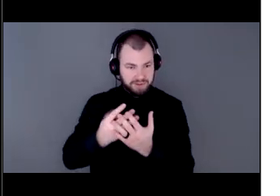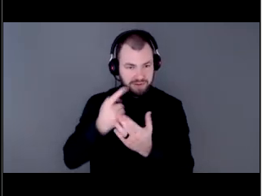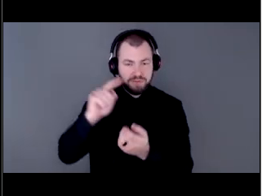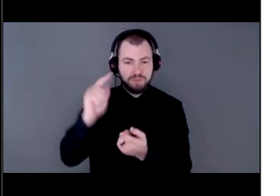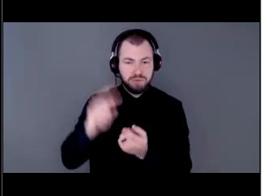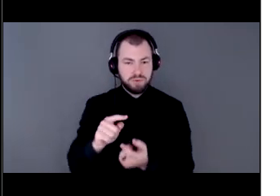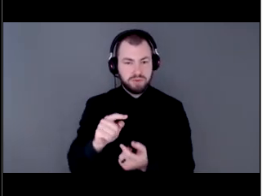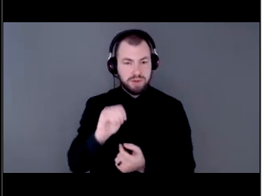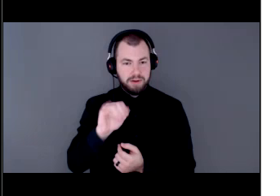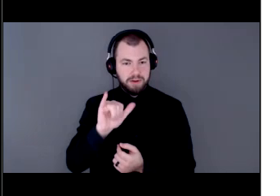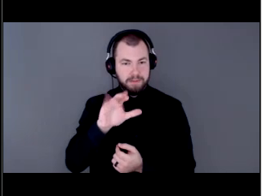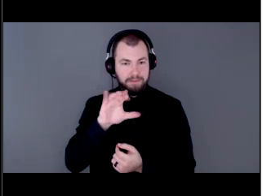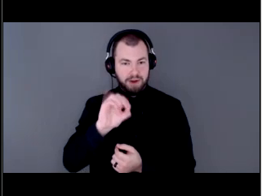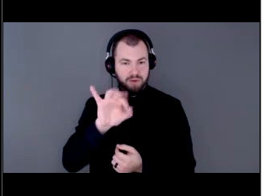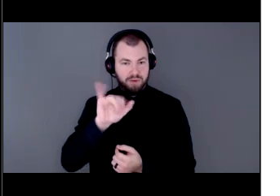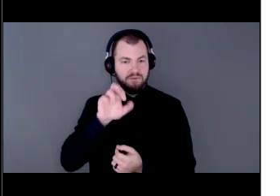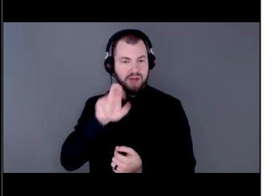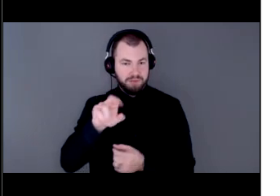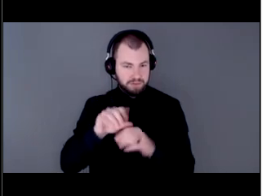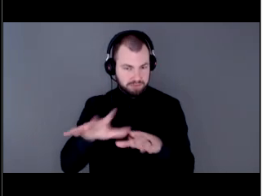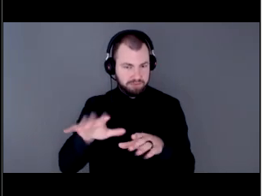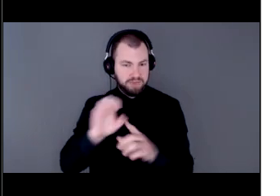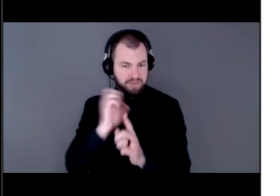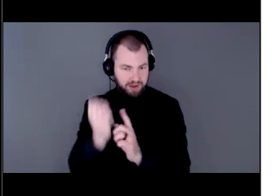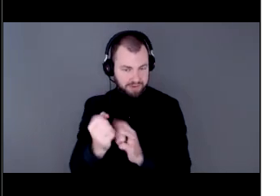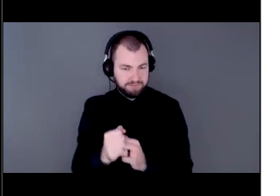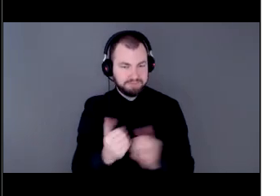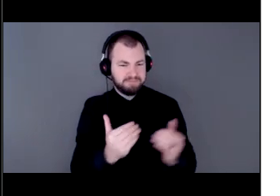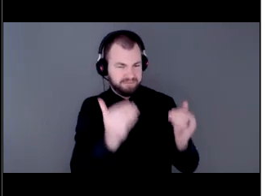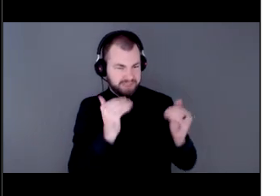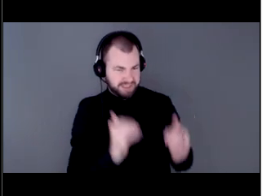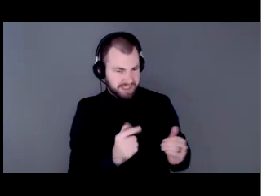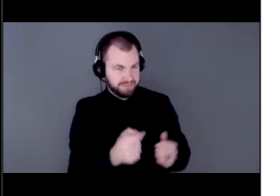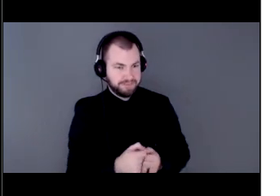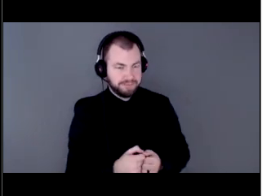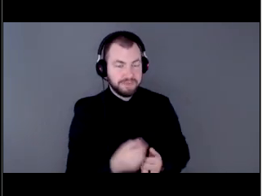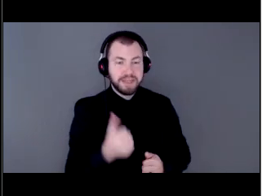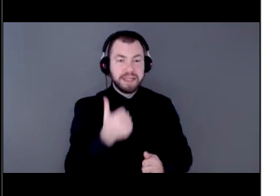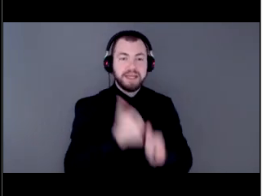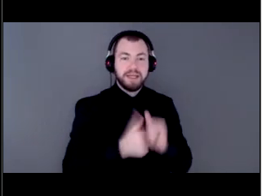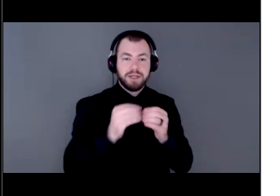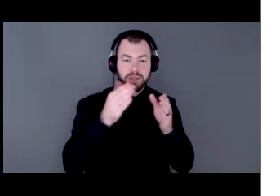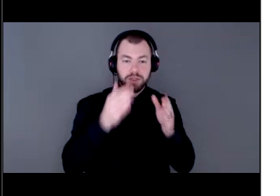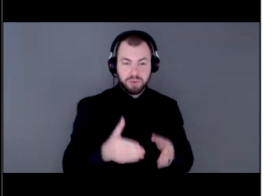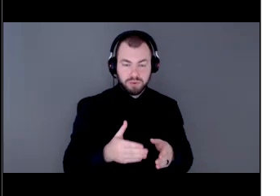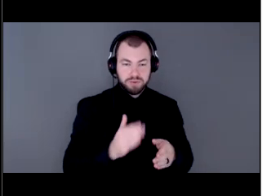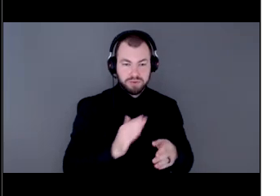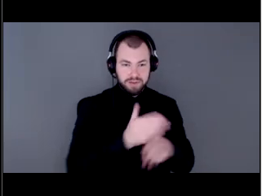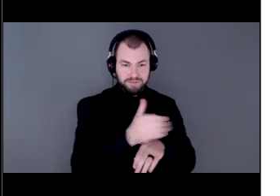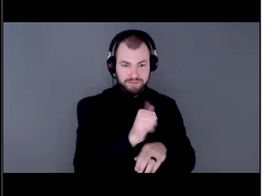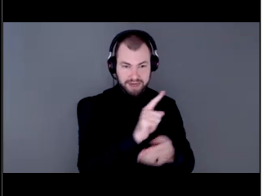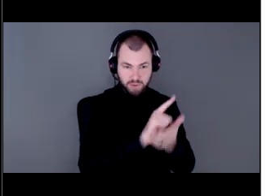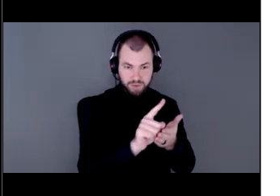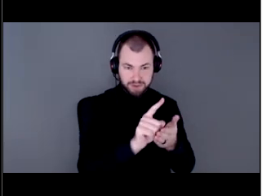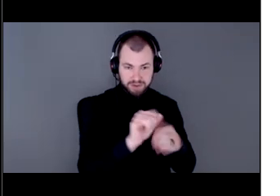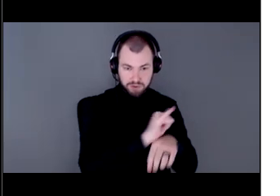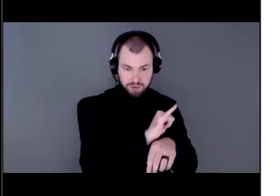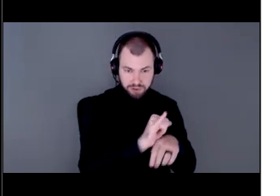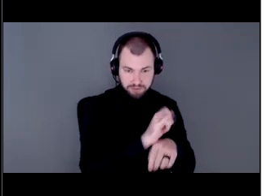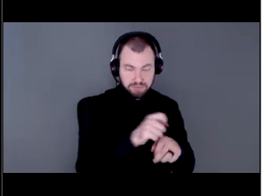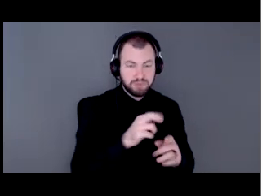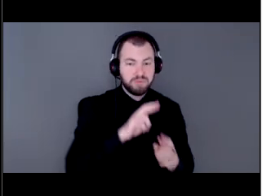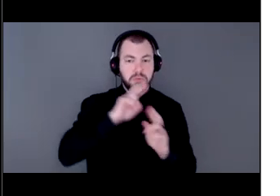the environment. Next slide, please. And then each of these students at the end of their 10-week internship have to provide a report to their business, which